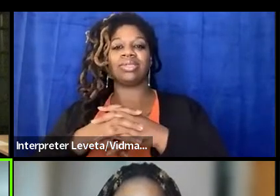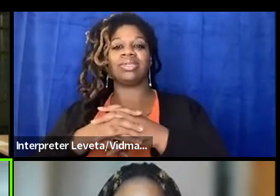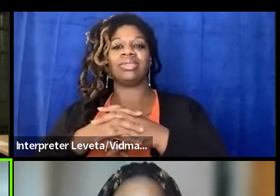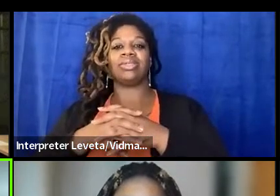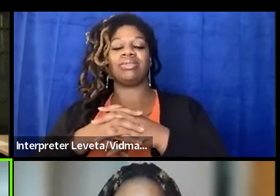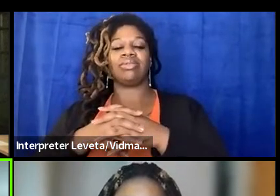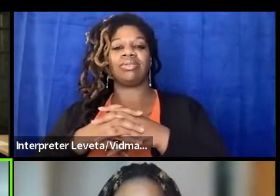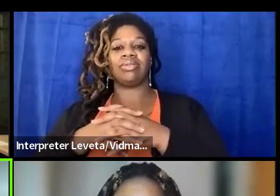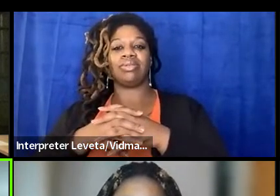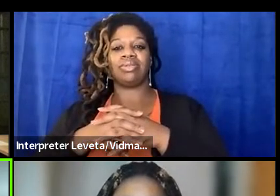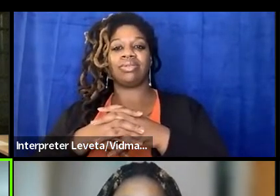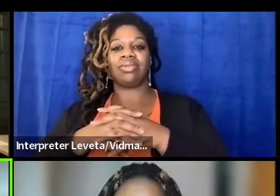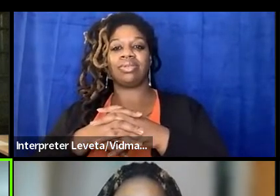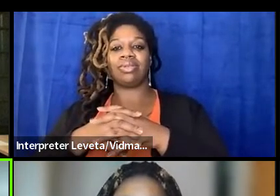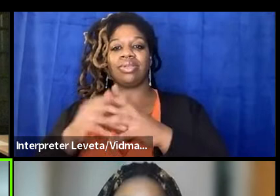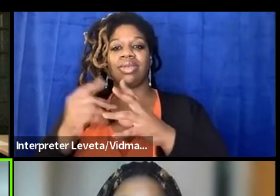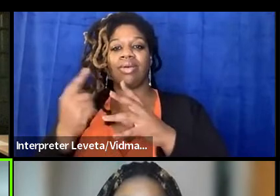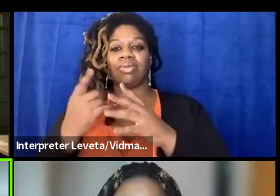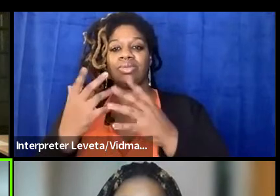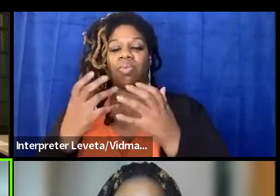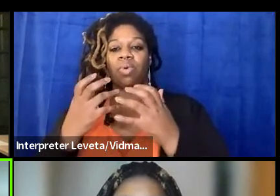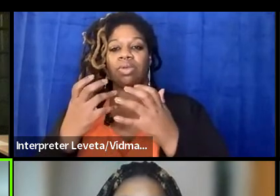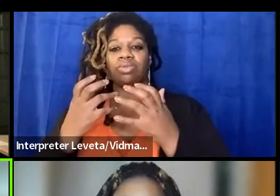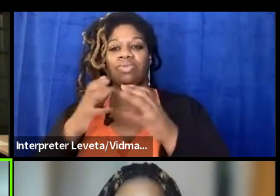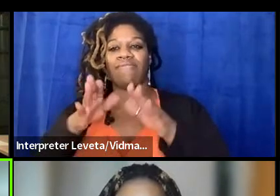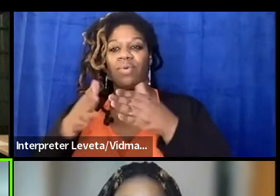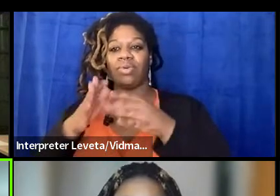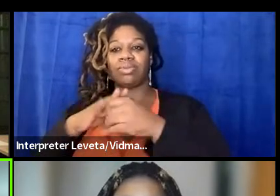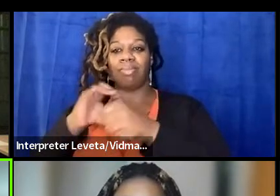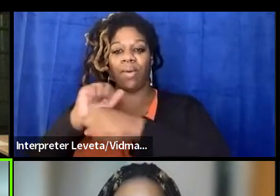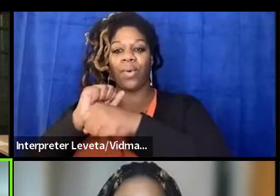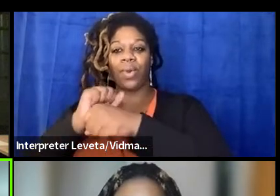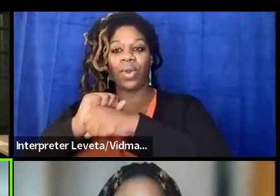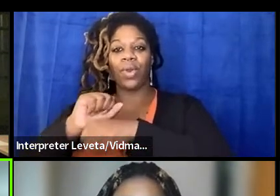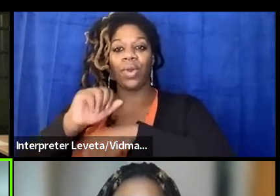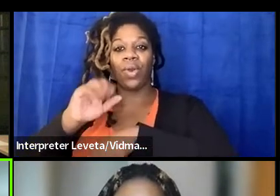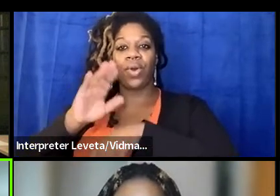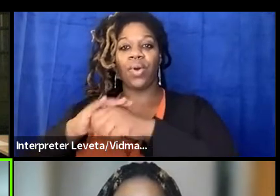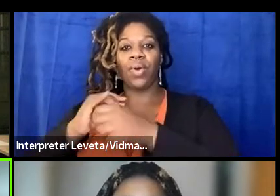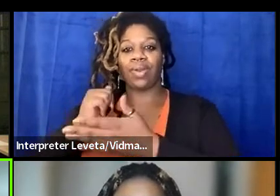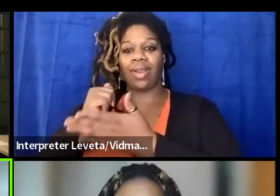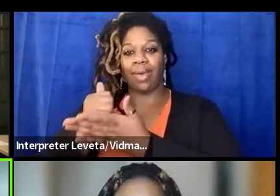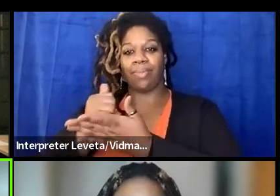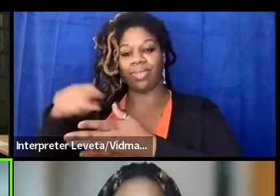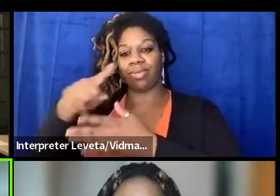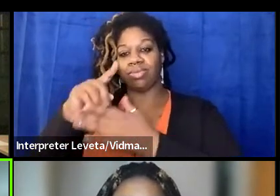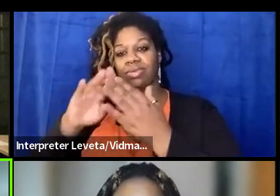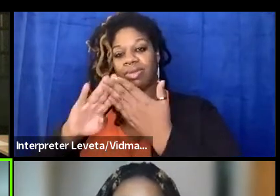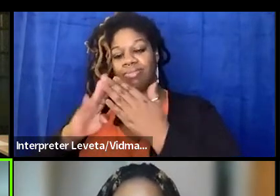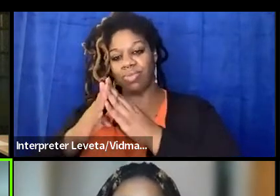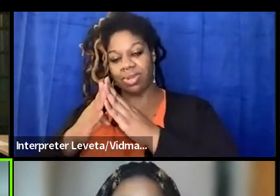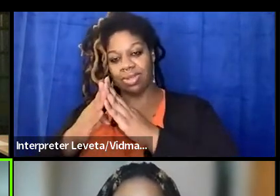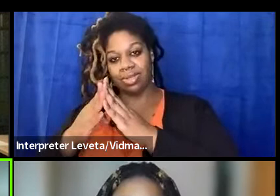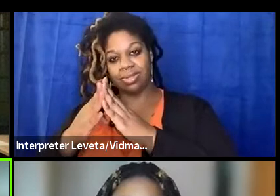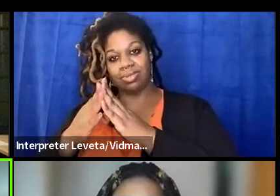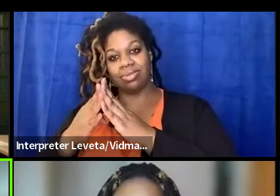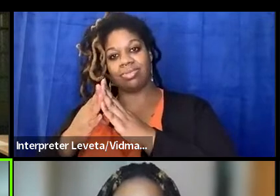I always want to center my work around helping those communities.